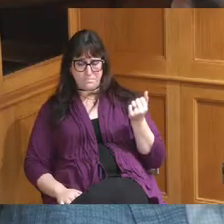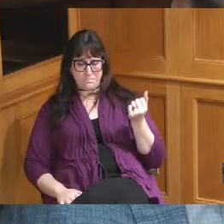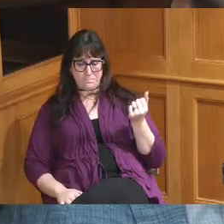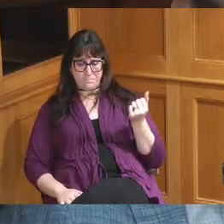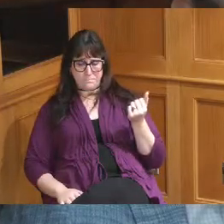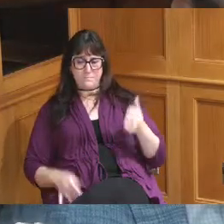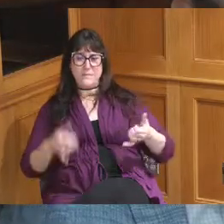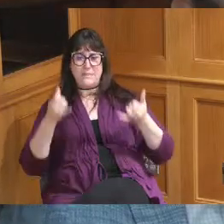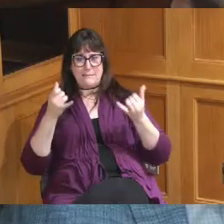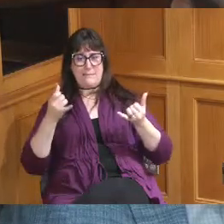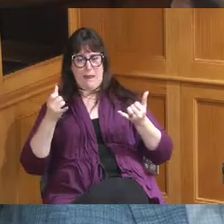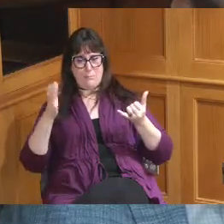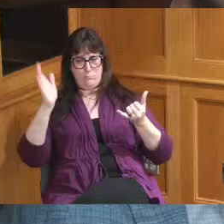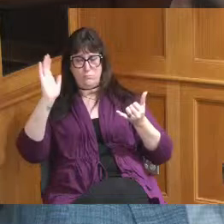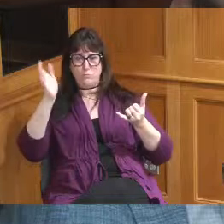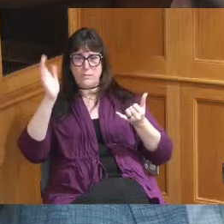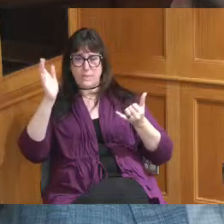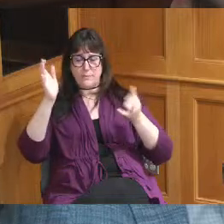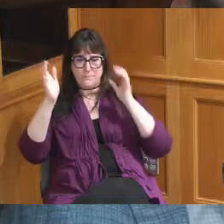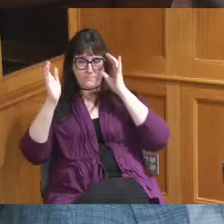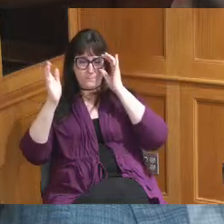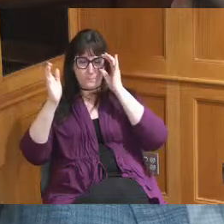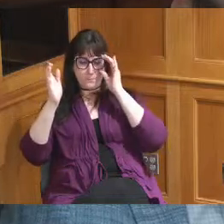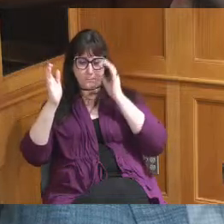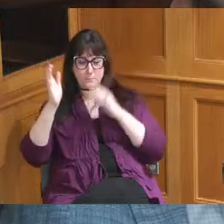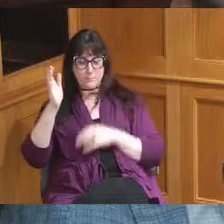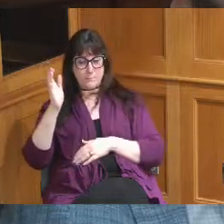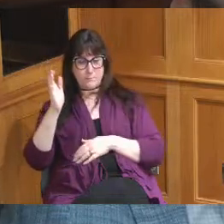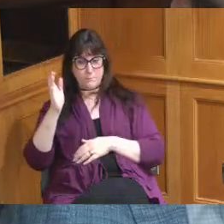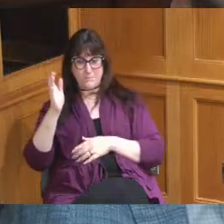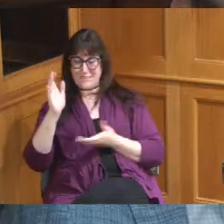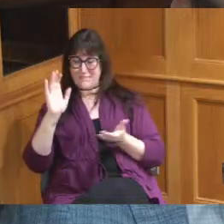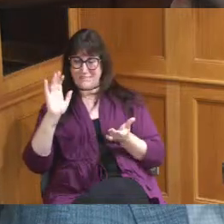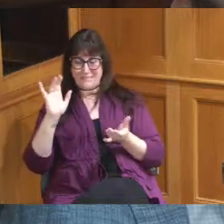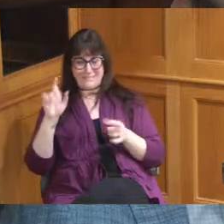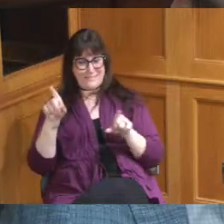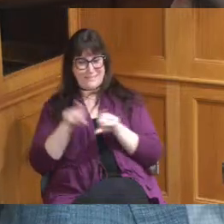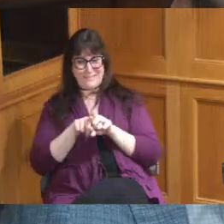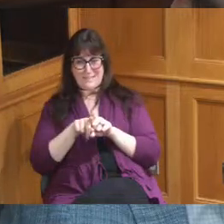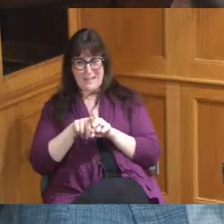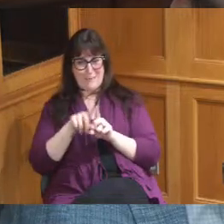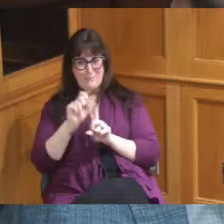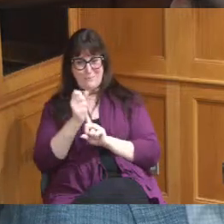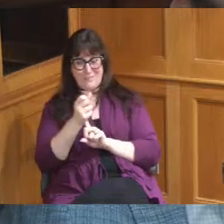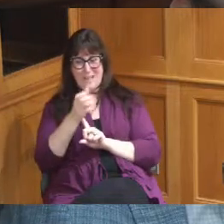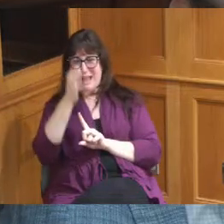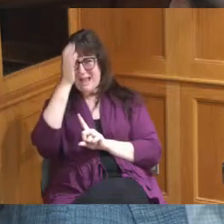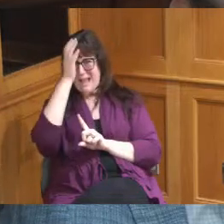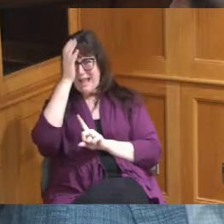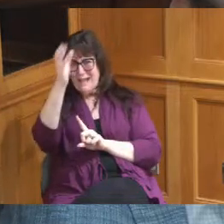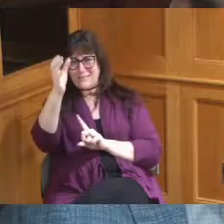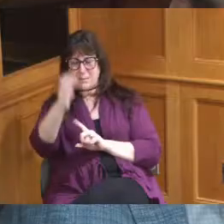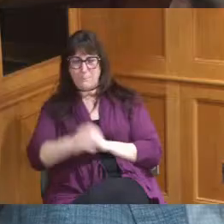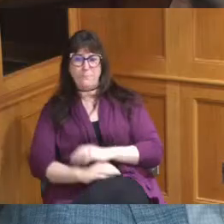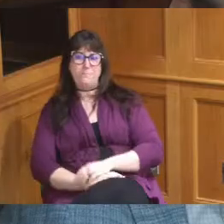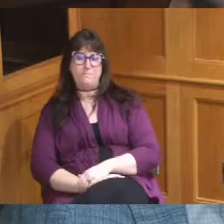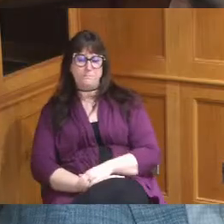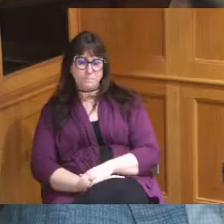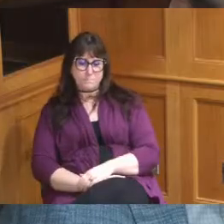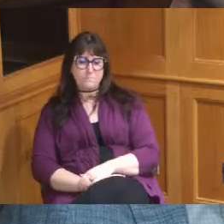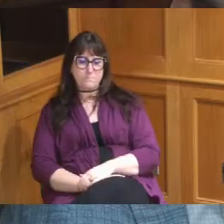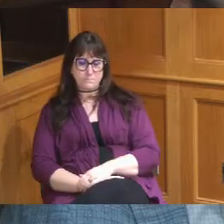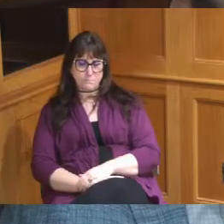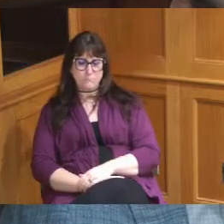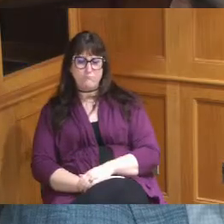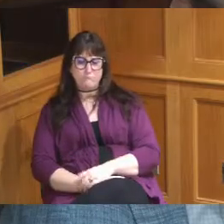today what's presented is what was presented to the voters in 1997, a concept. What the